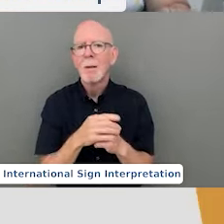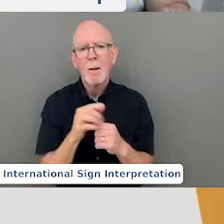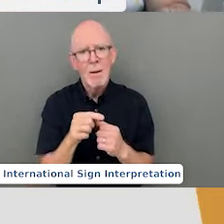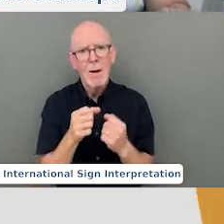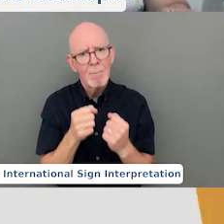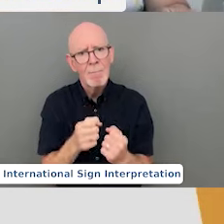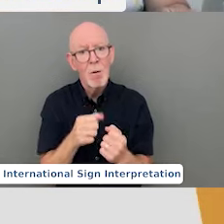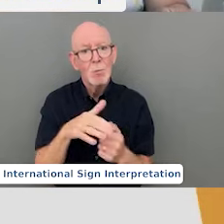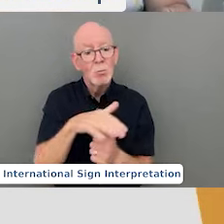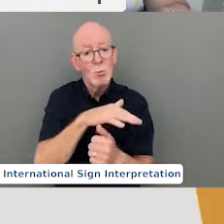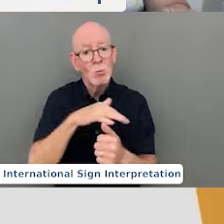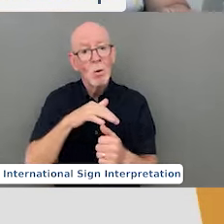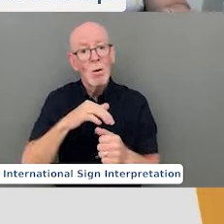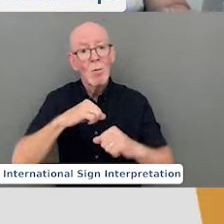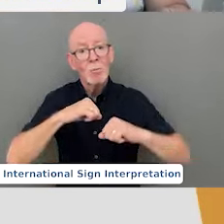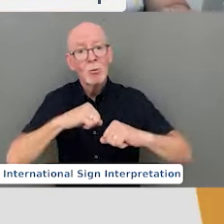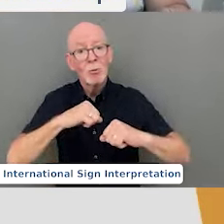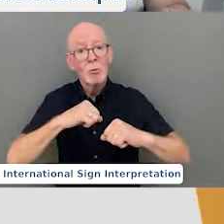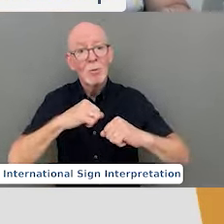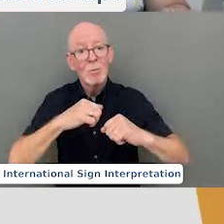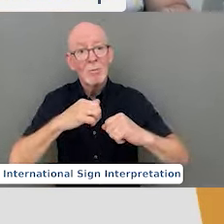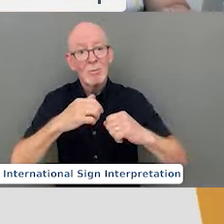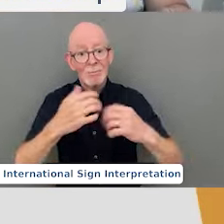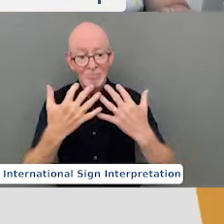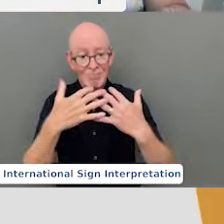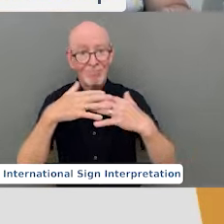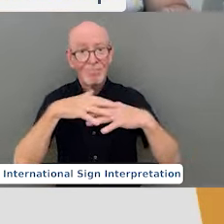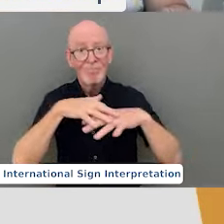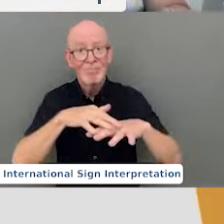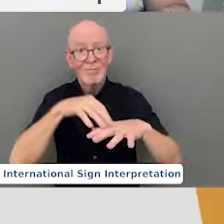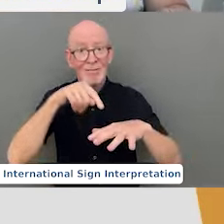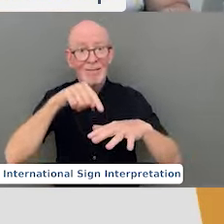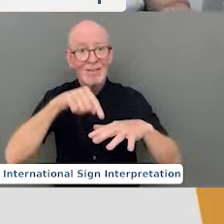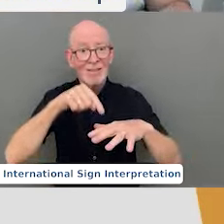to inclusive services and social protection for persons with disabilities.